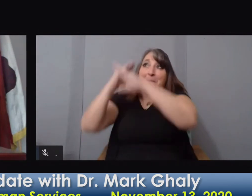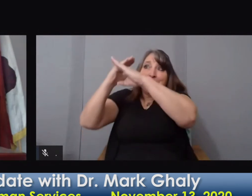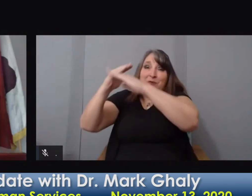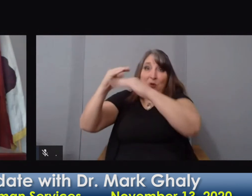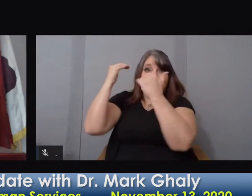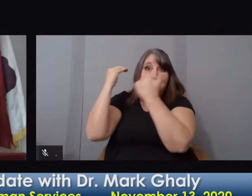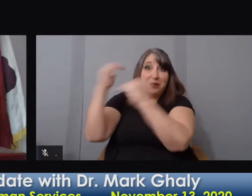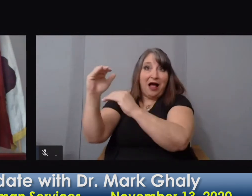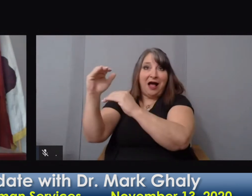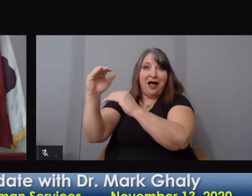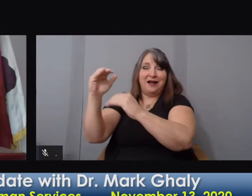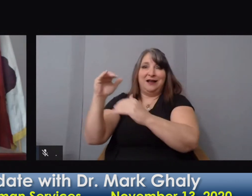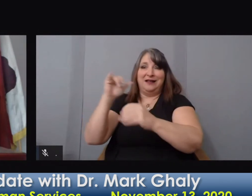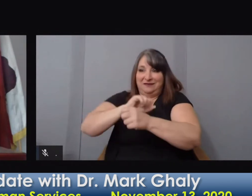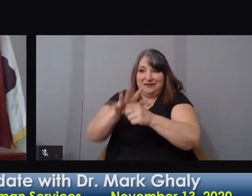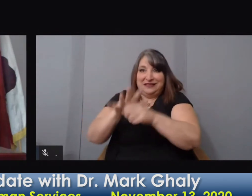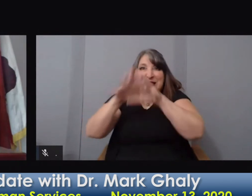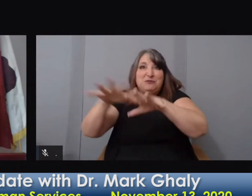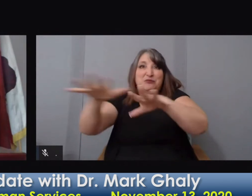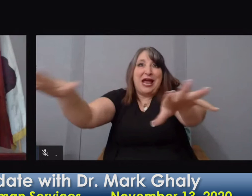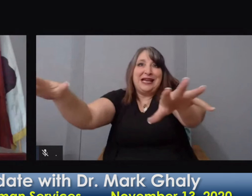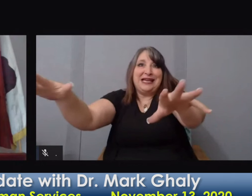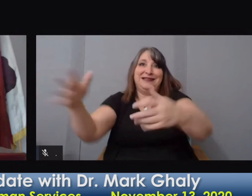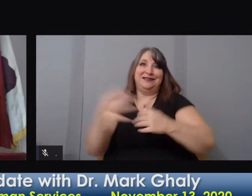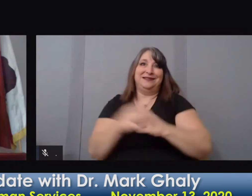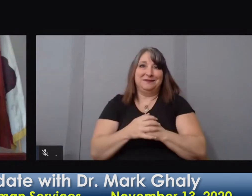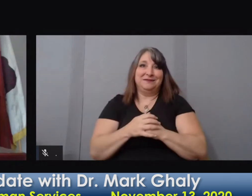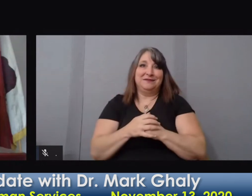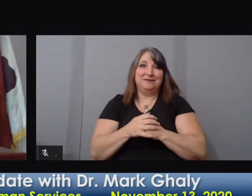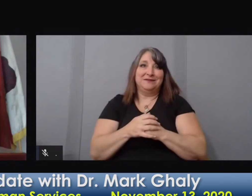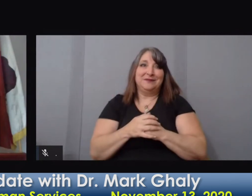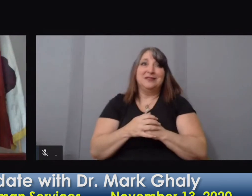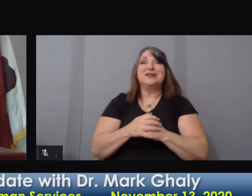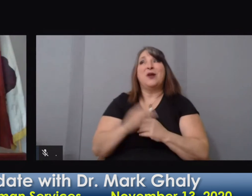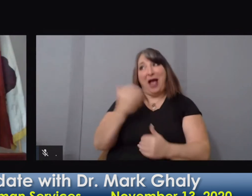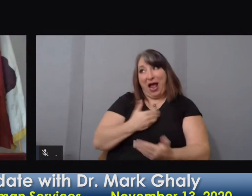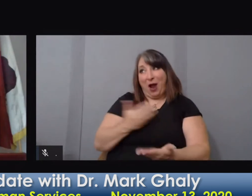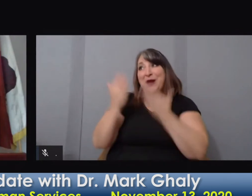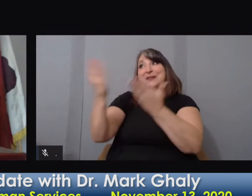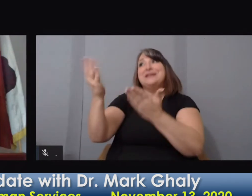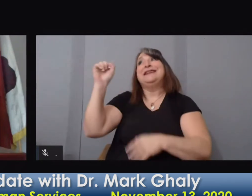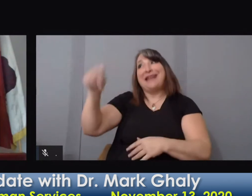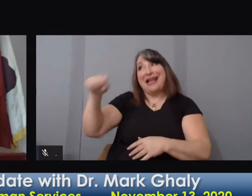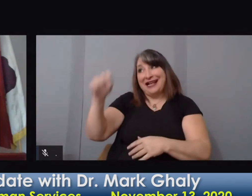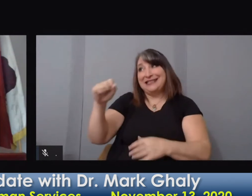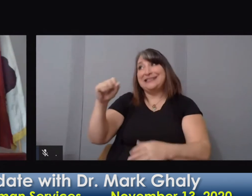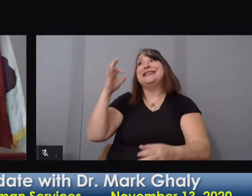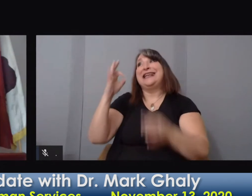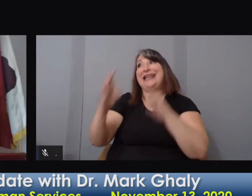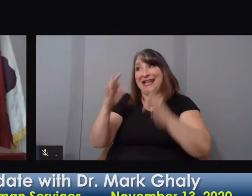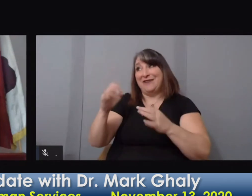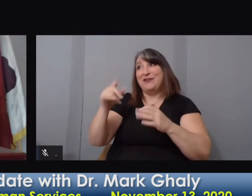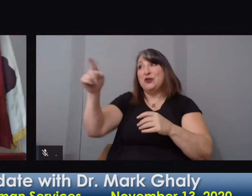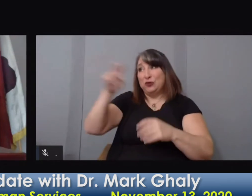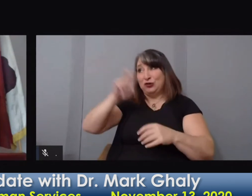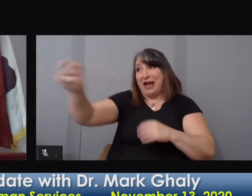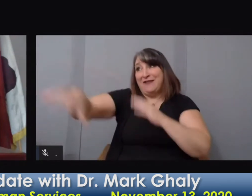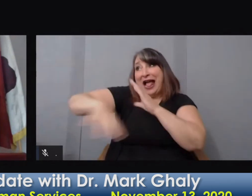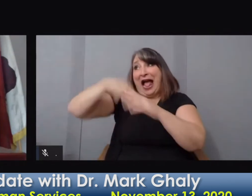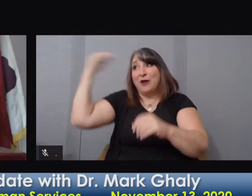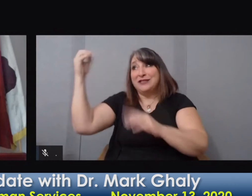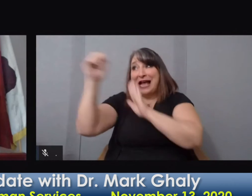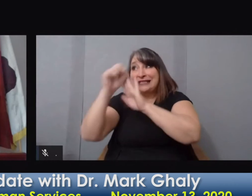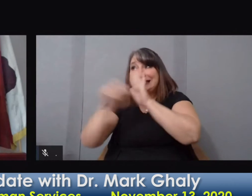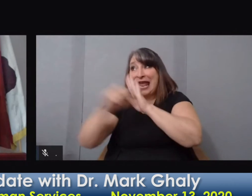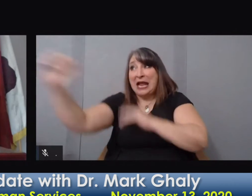the quick answer to your question is yes, that is our recommendation. That is what we're asking people to do. We